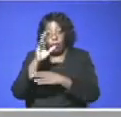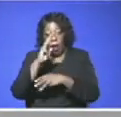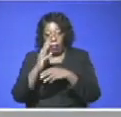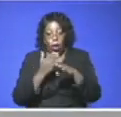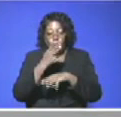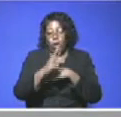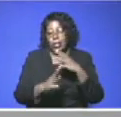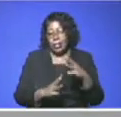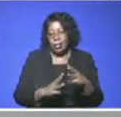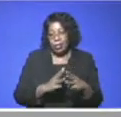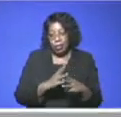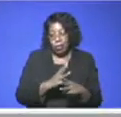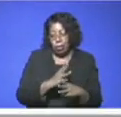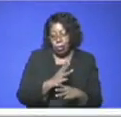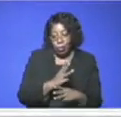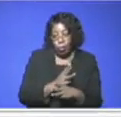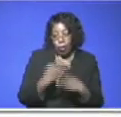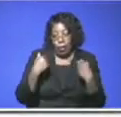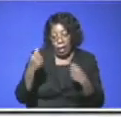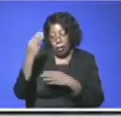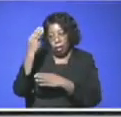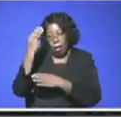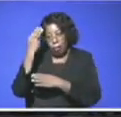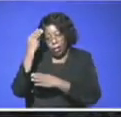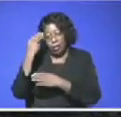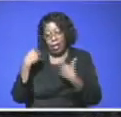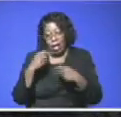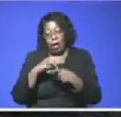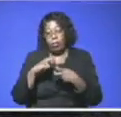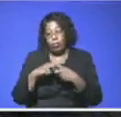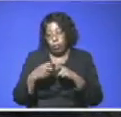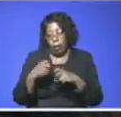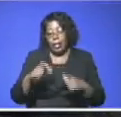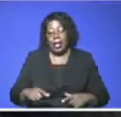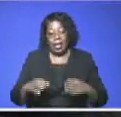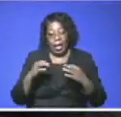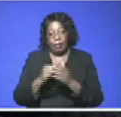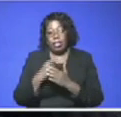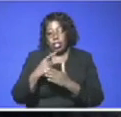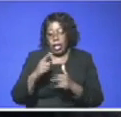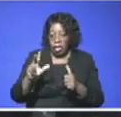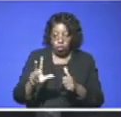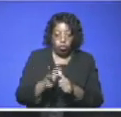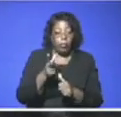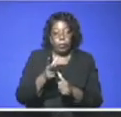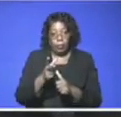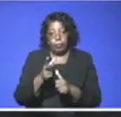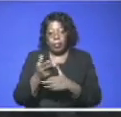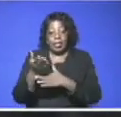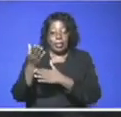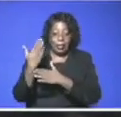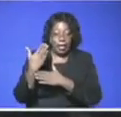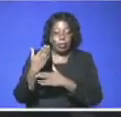will suffer from a mental health problem in their life. She notes that her client base has tripled in the wake of Hurricane Dorian, housing concerns,